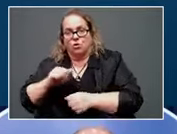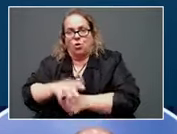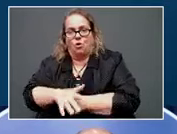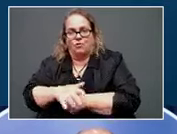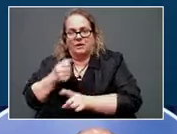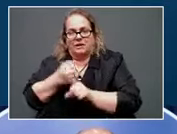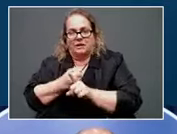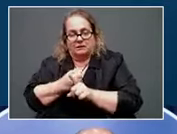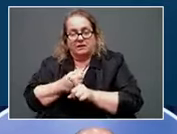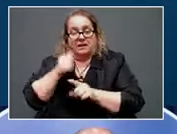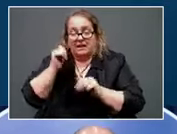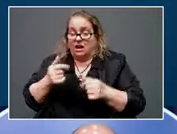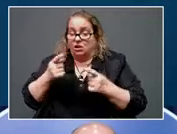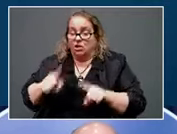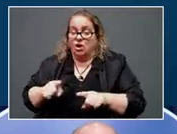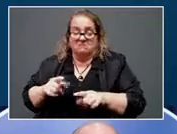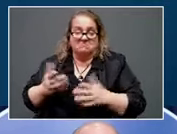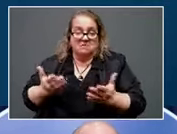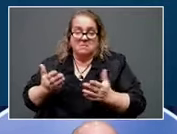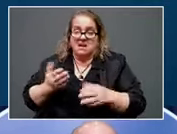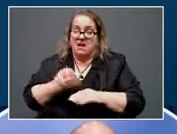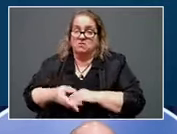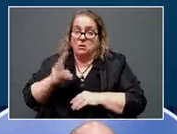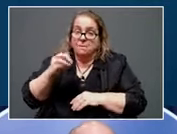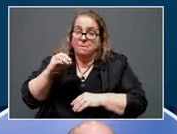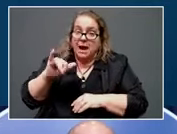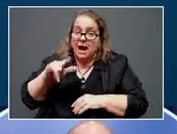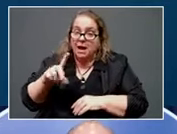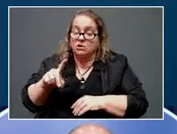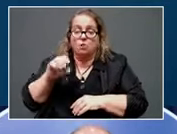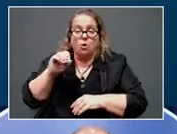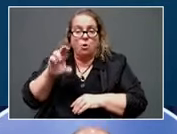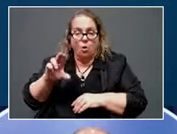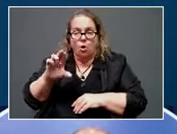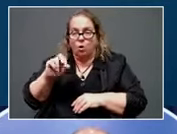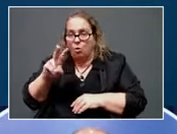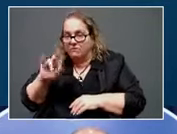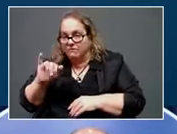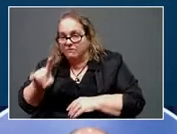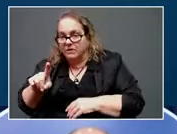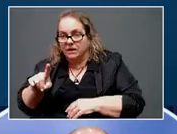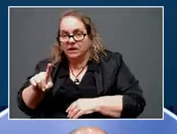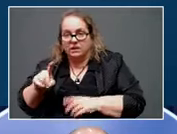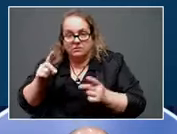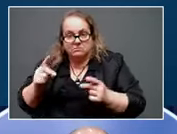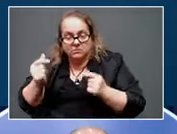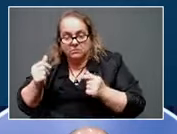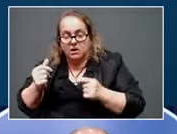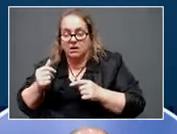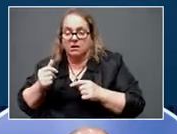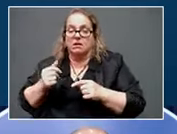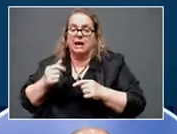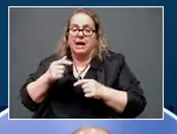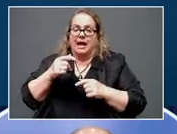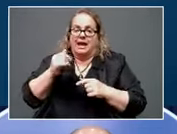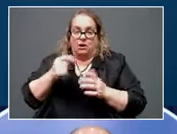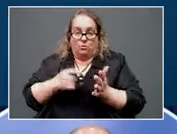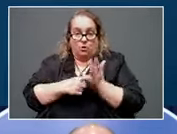even asymptomatic COVID-19. It requires hospitalization. It can be life-threatening. There